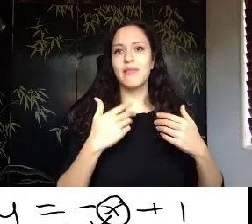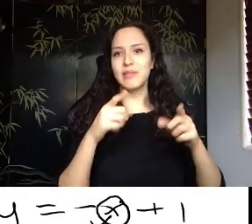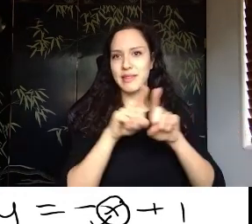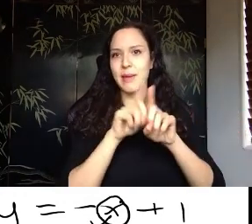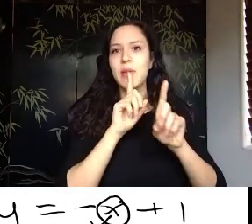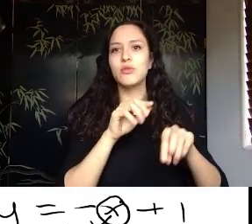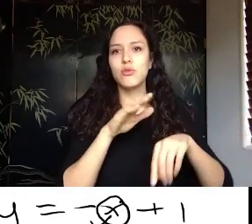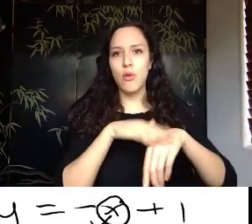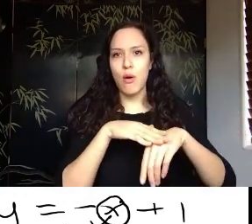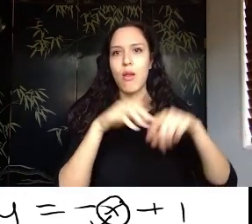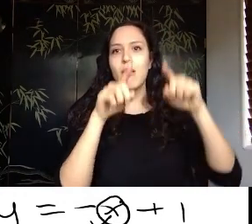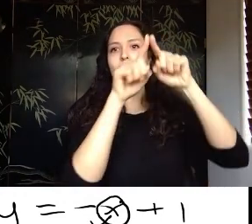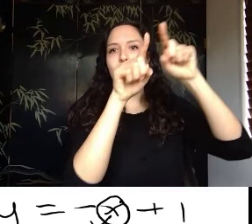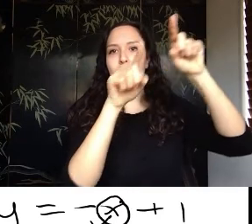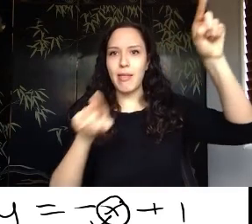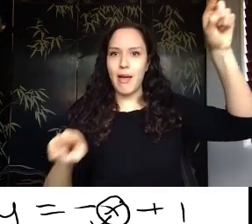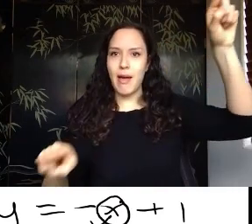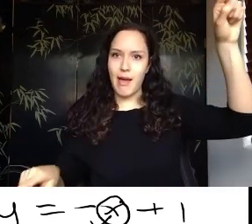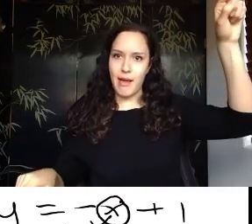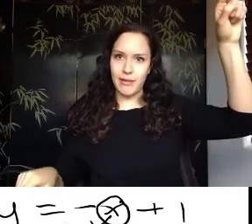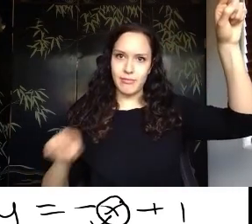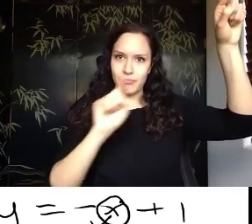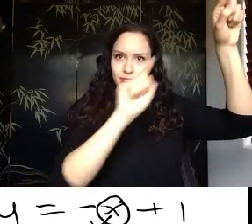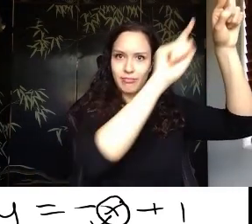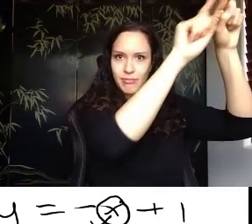All right, next slide.